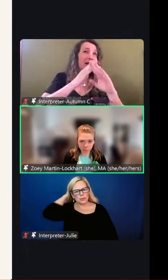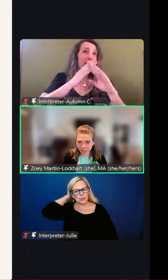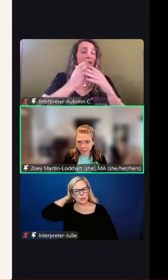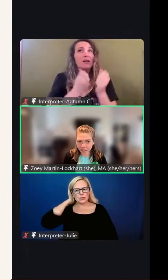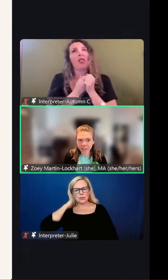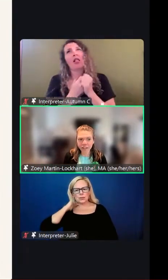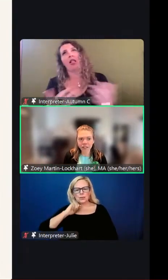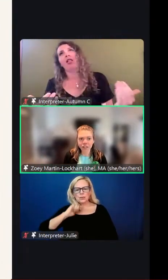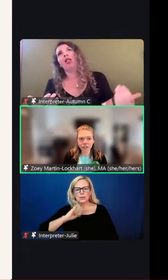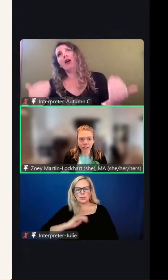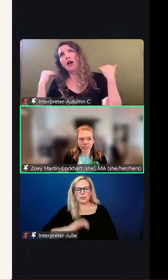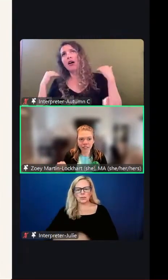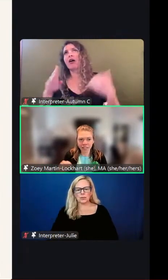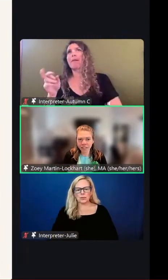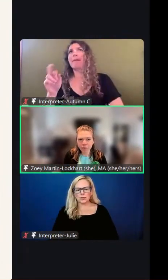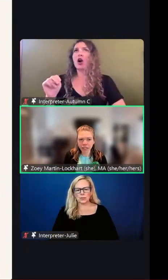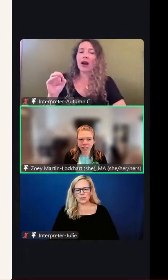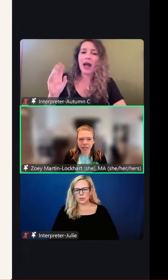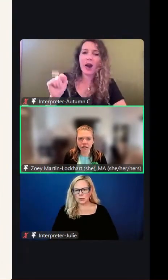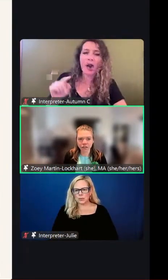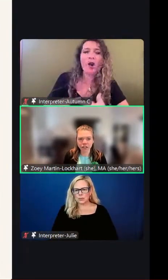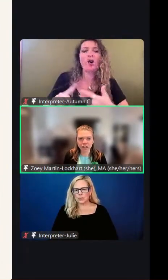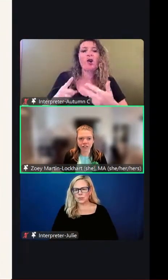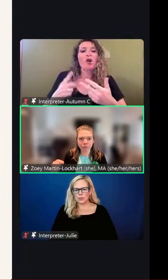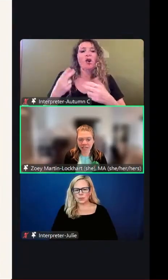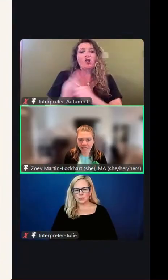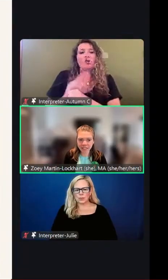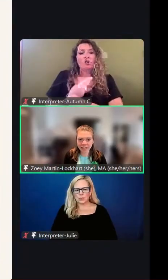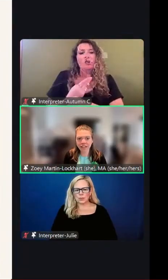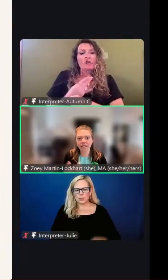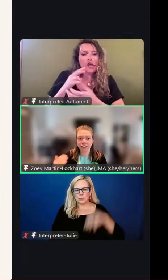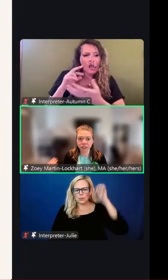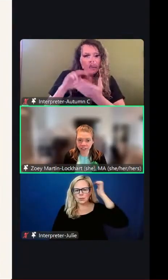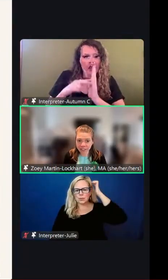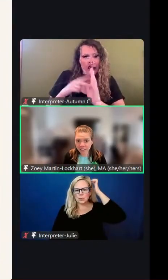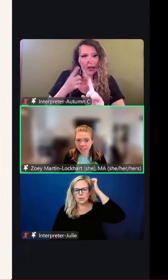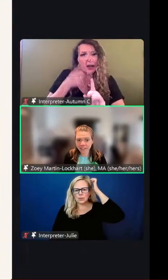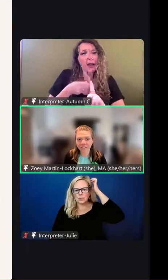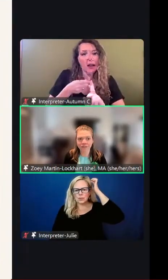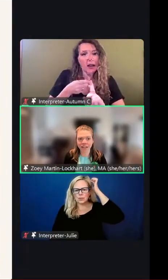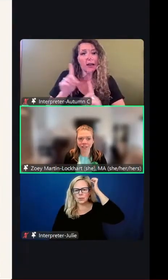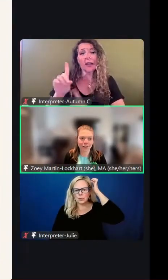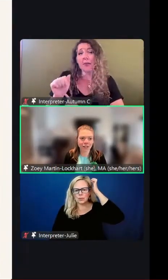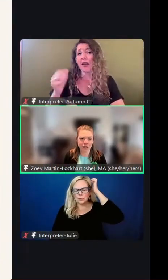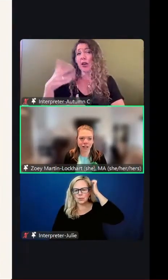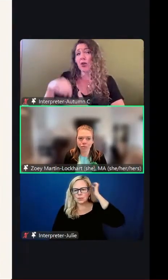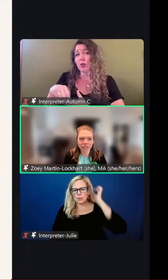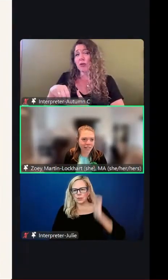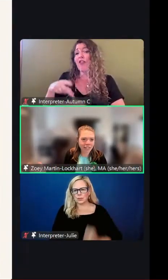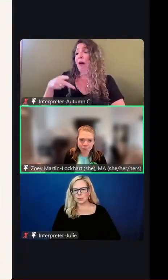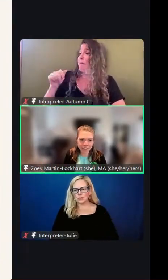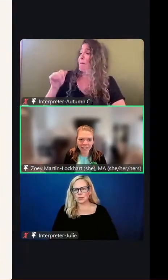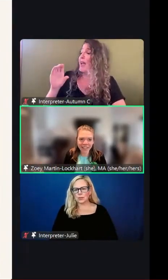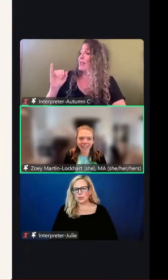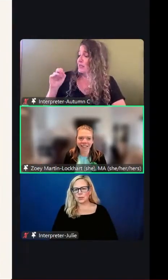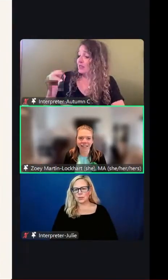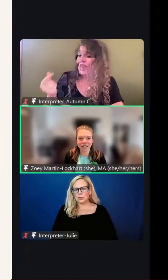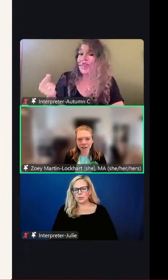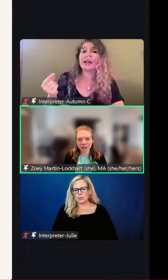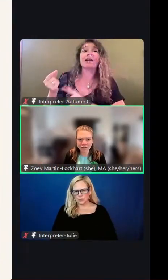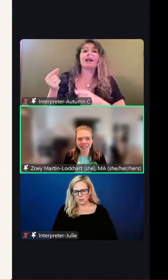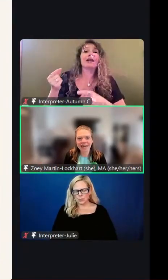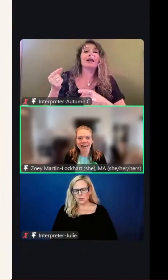prioritizing well-being, using disability-inclusive pacing and logistics that factor in unpredictability